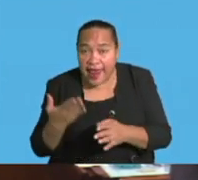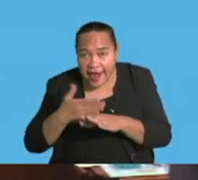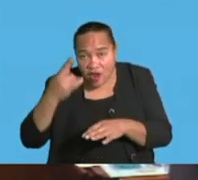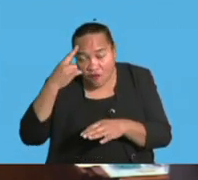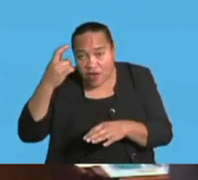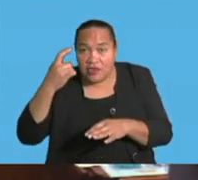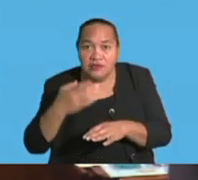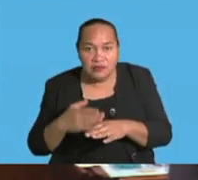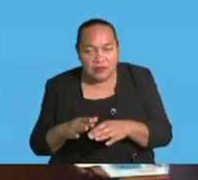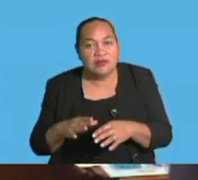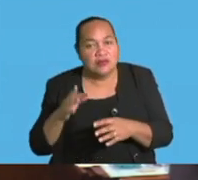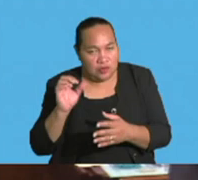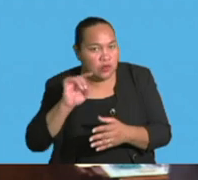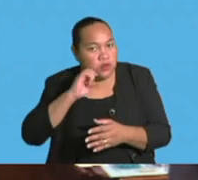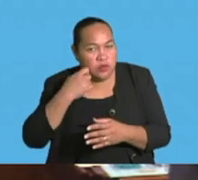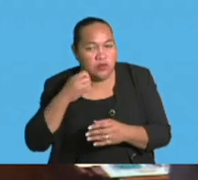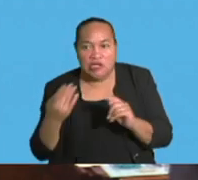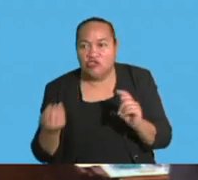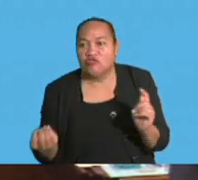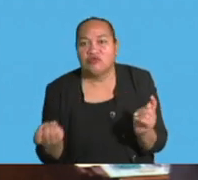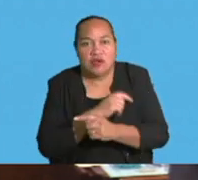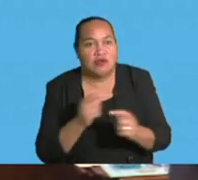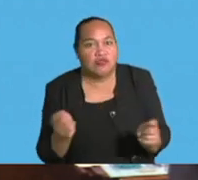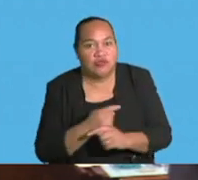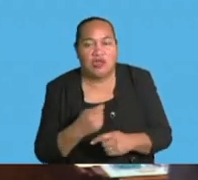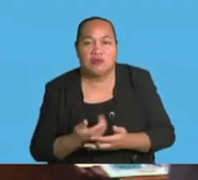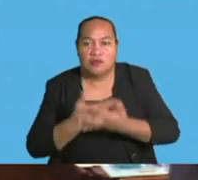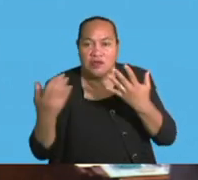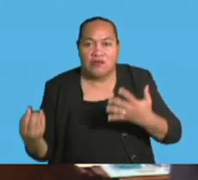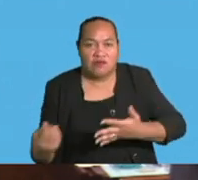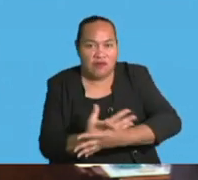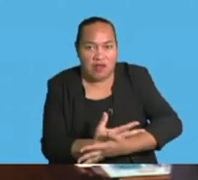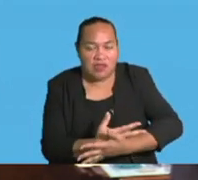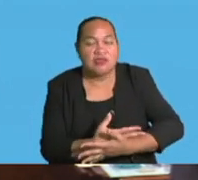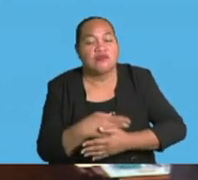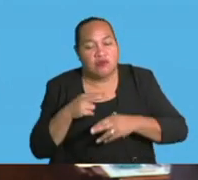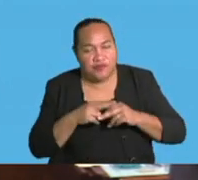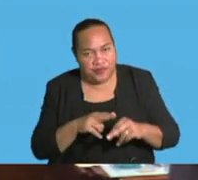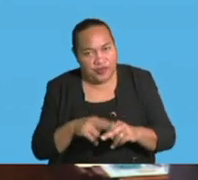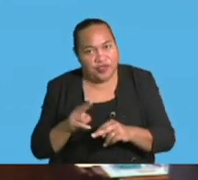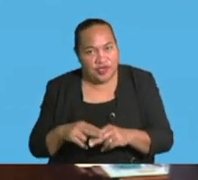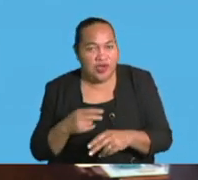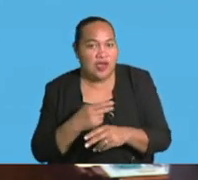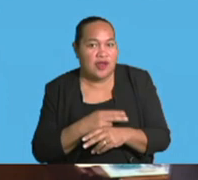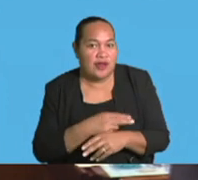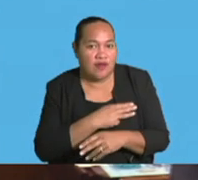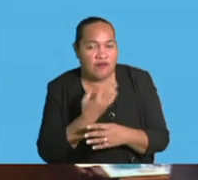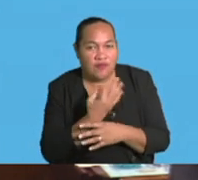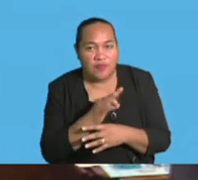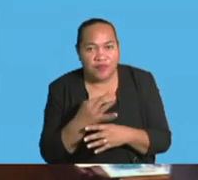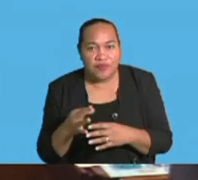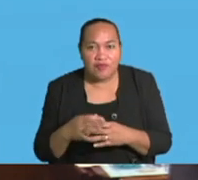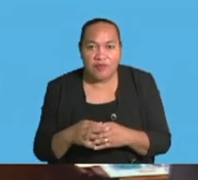will undoubtedly be a game changer for the forestry sector, as indeed for Fiji. Honorable Speaker say, on